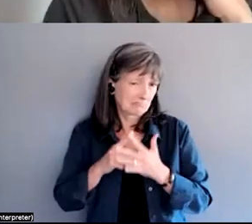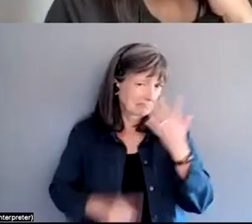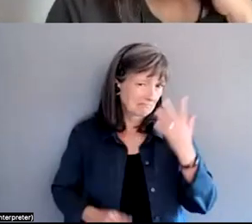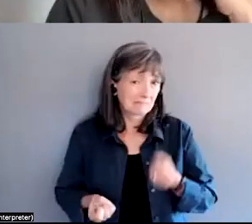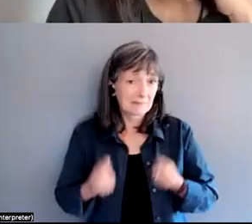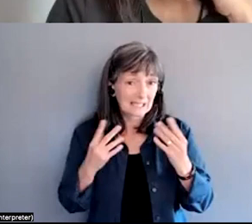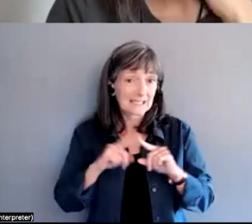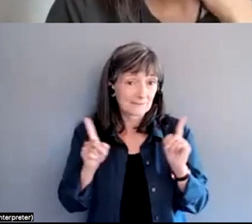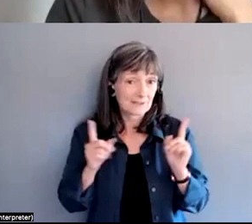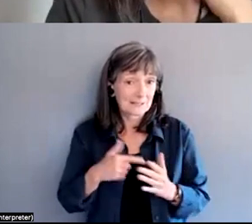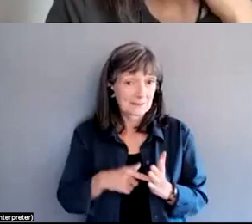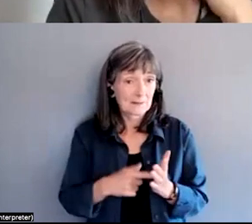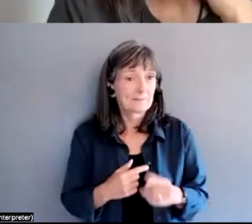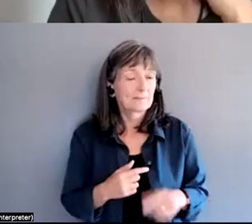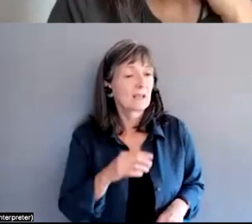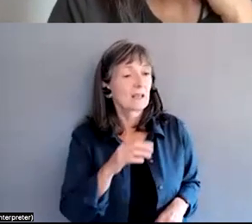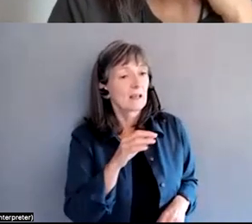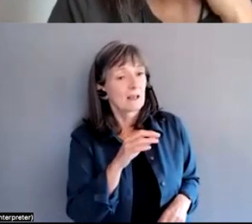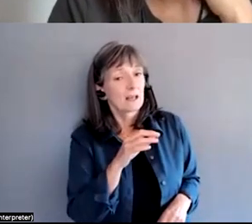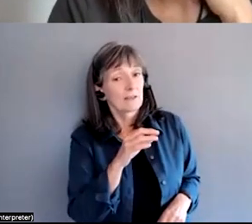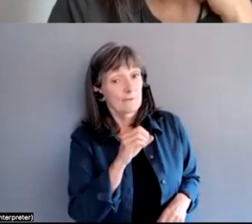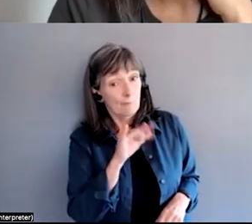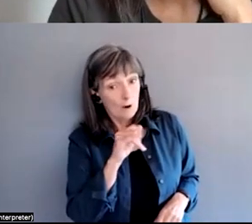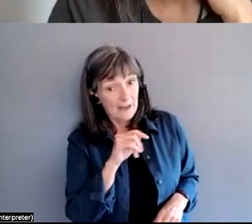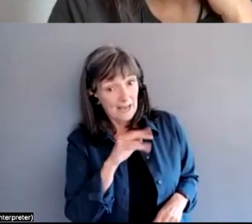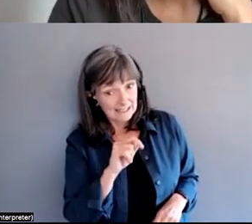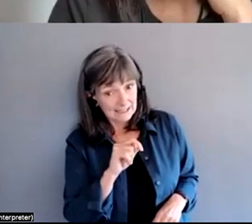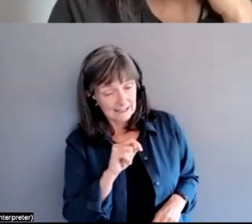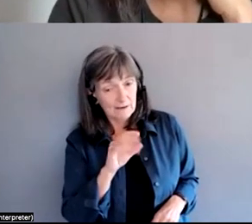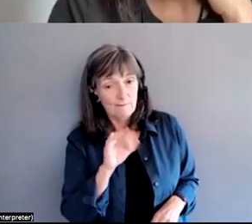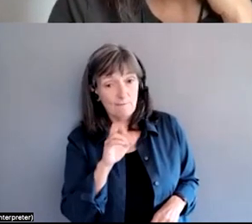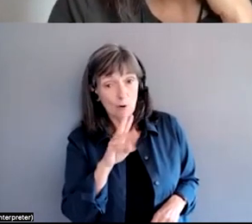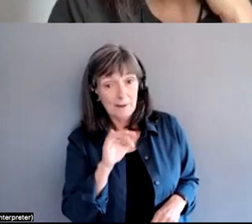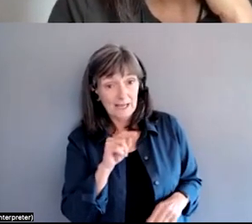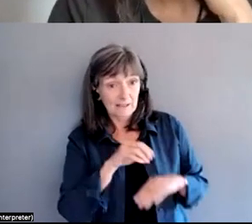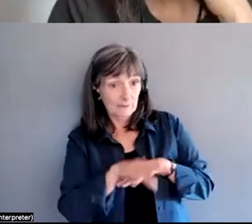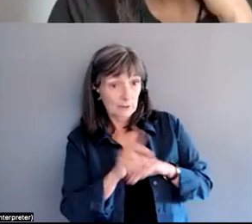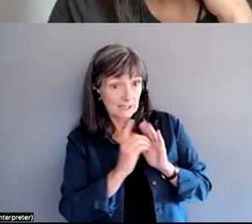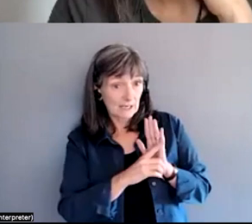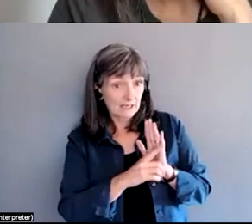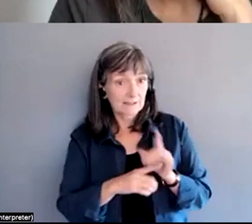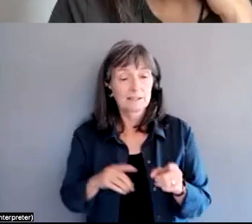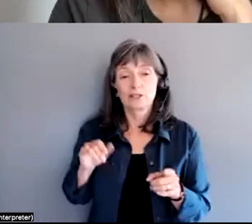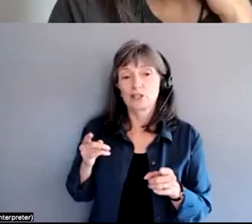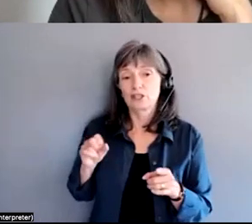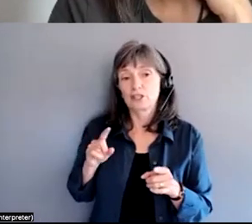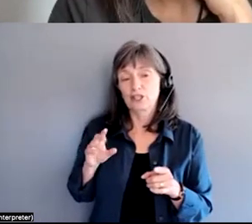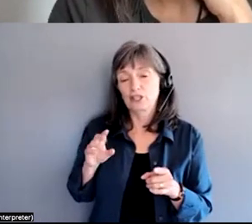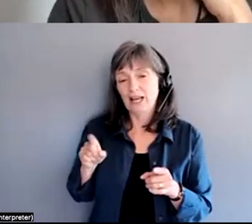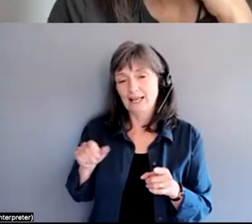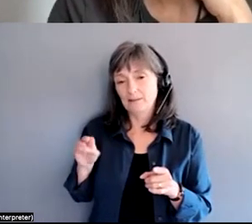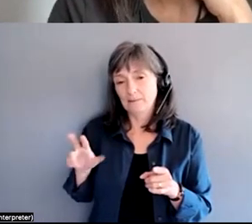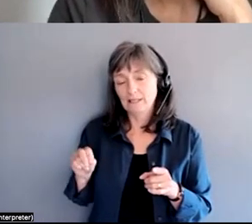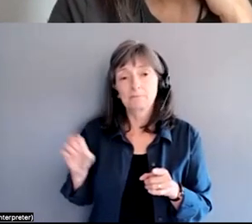book influence the way you design it? Yeah, I mean, I at Arsenal in general, and I also work